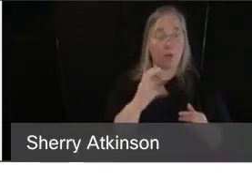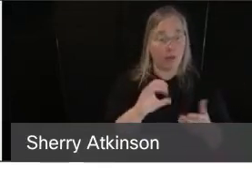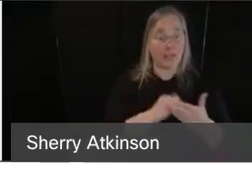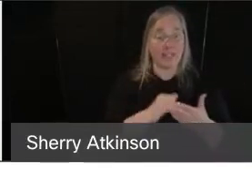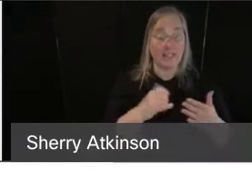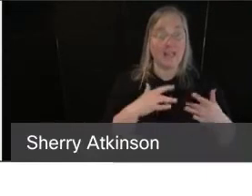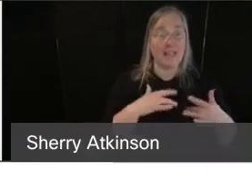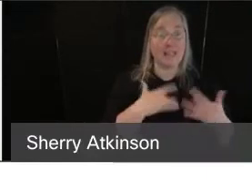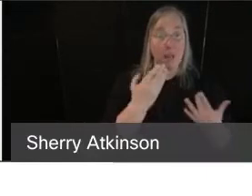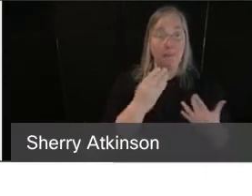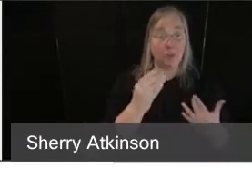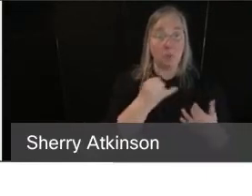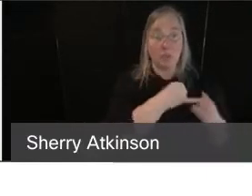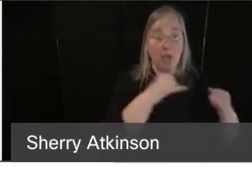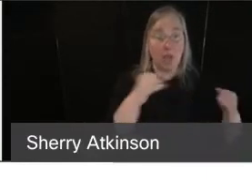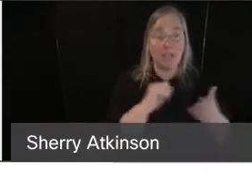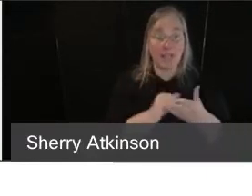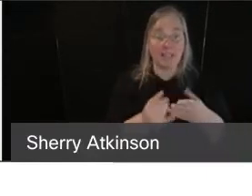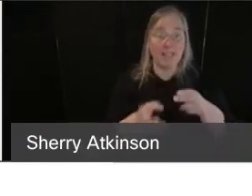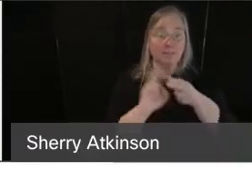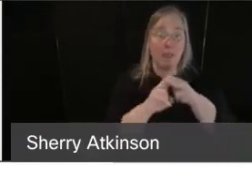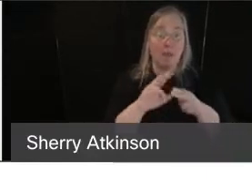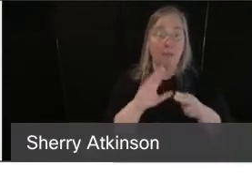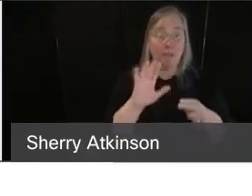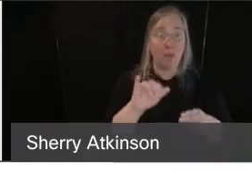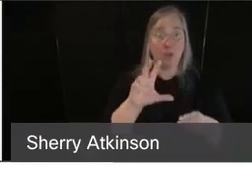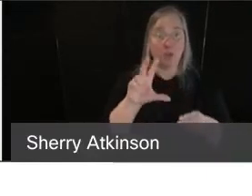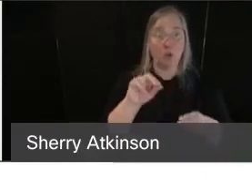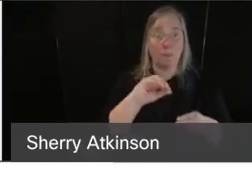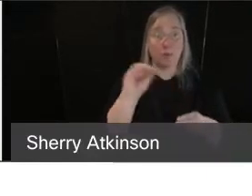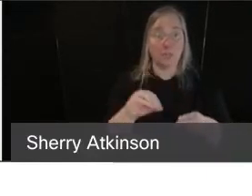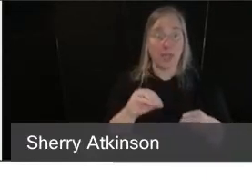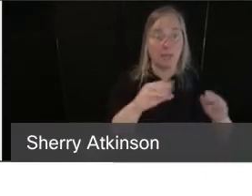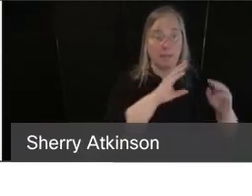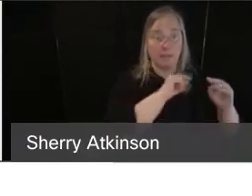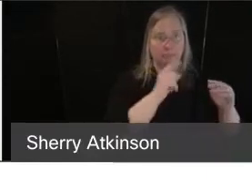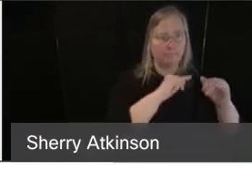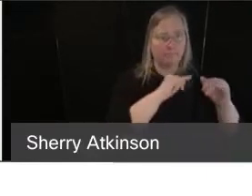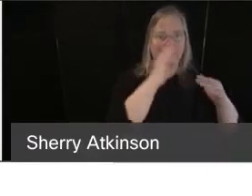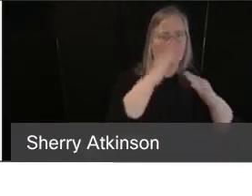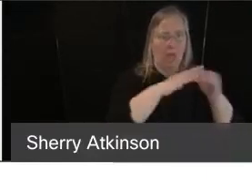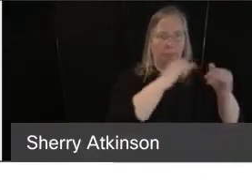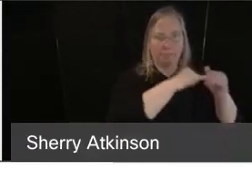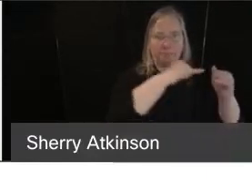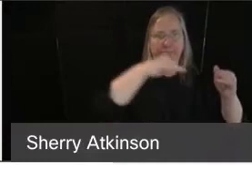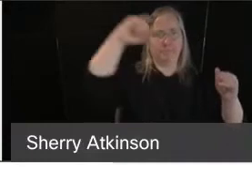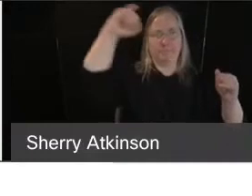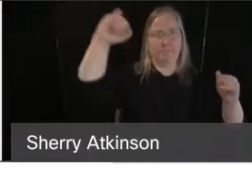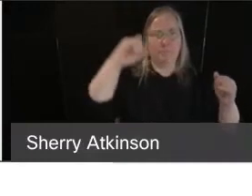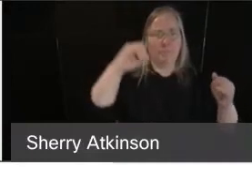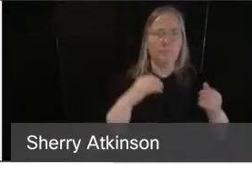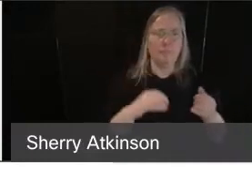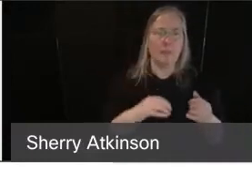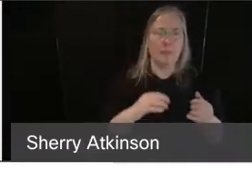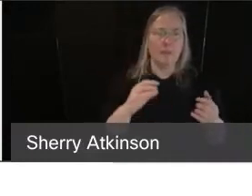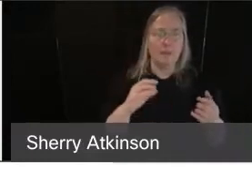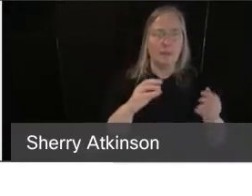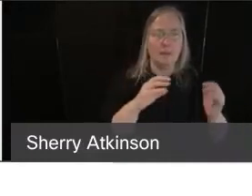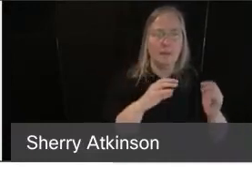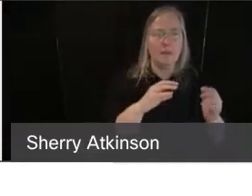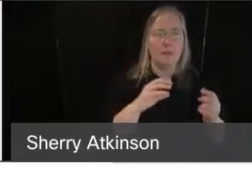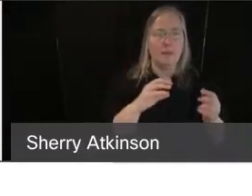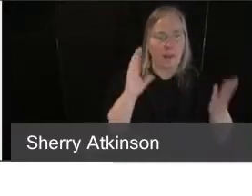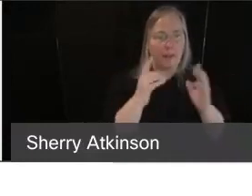expanded, by 30% since 2001. Far out in terms of the jobs in the county.